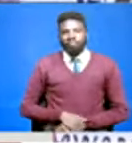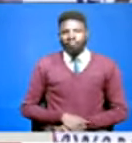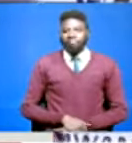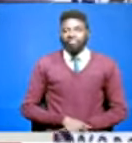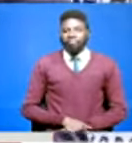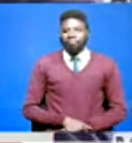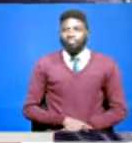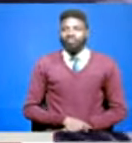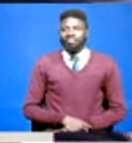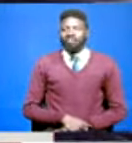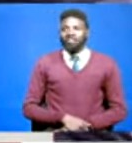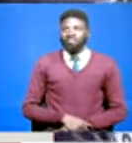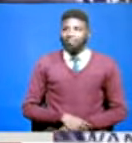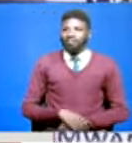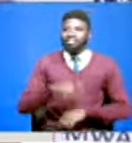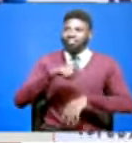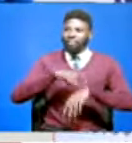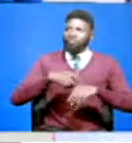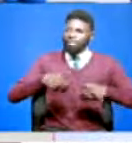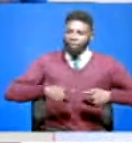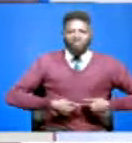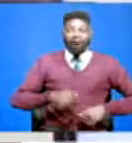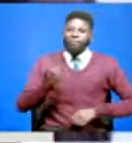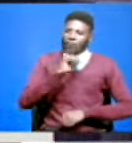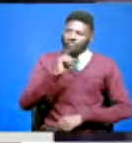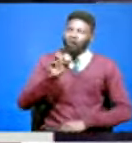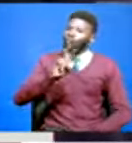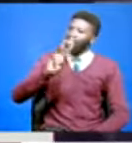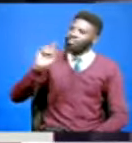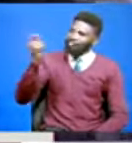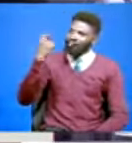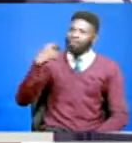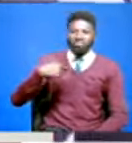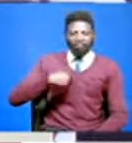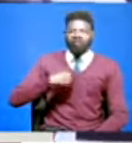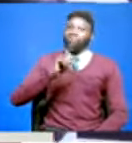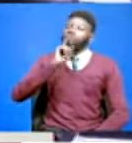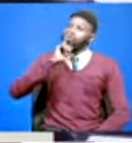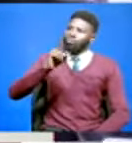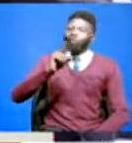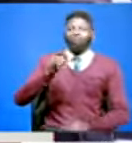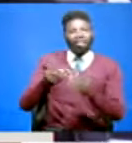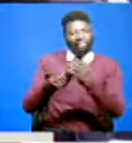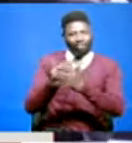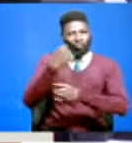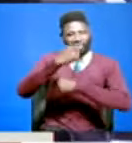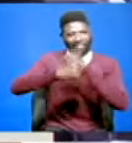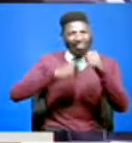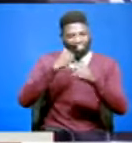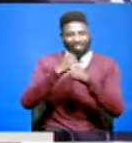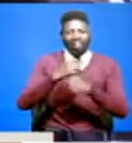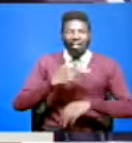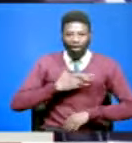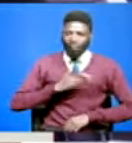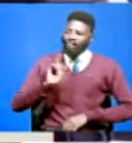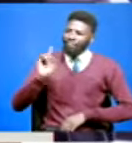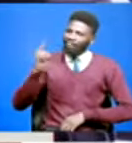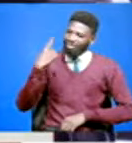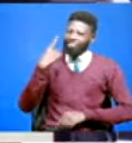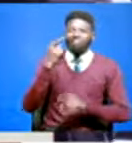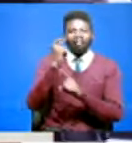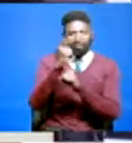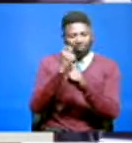After producing the youngest MP from Western Kenya, I have no doubt in the new year, our first task on the 5th of